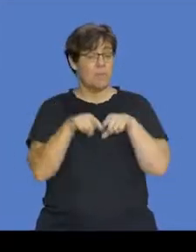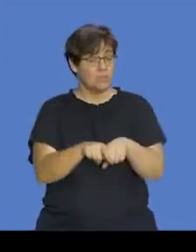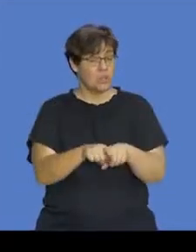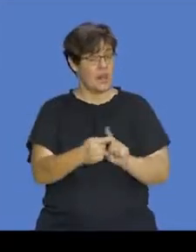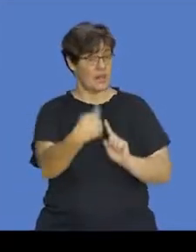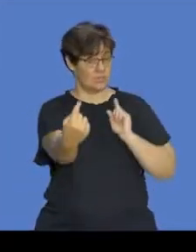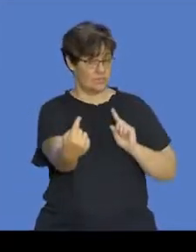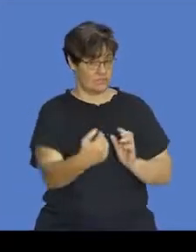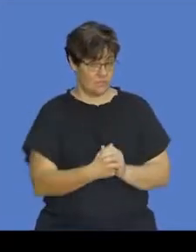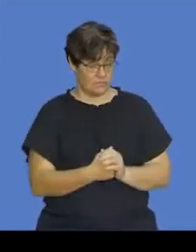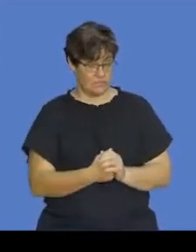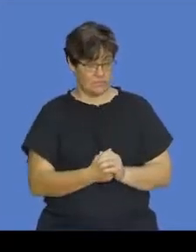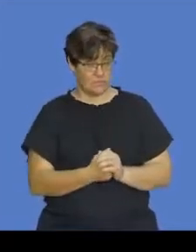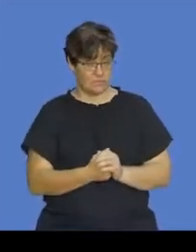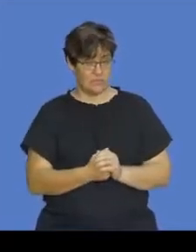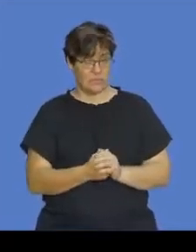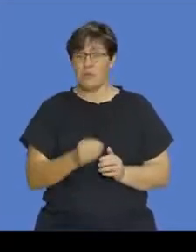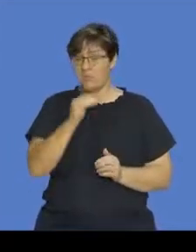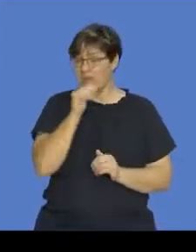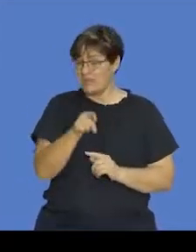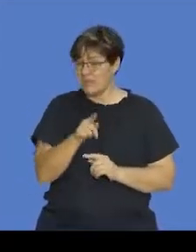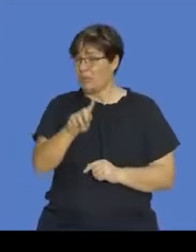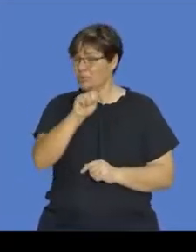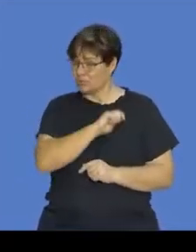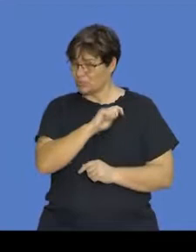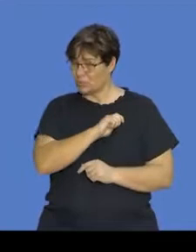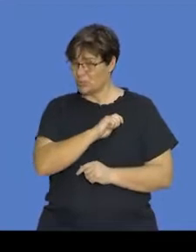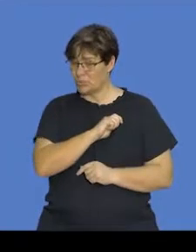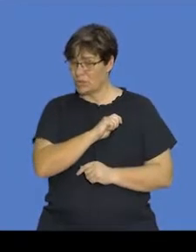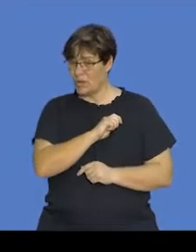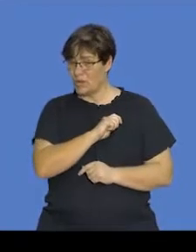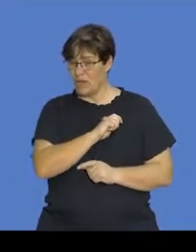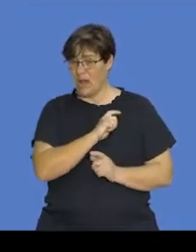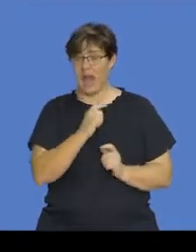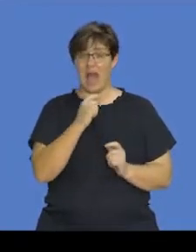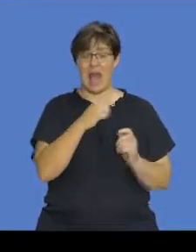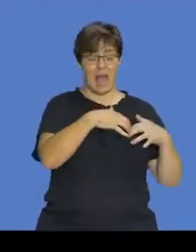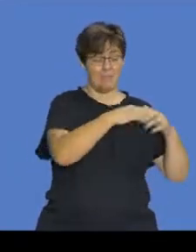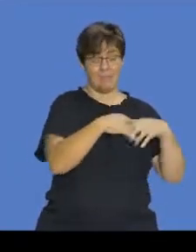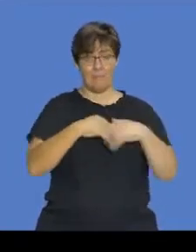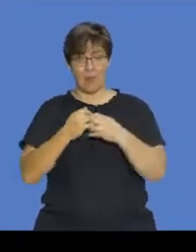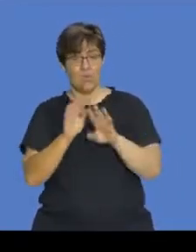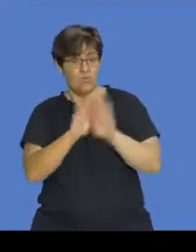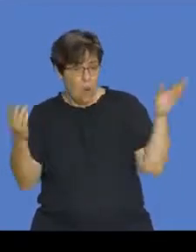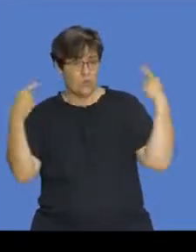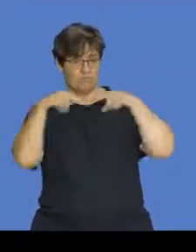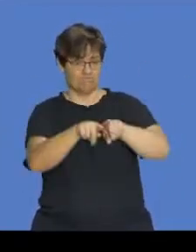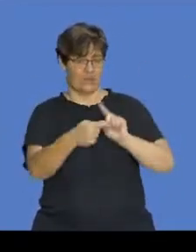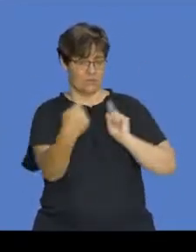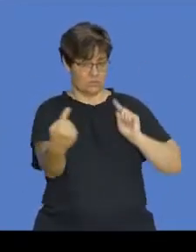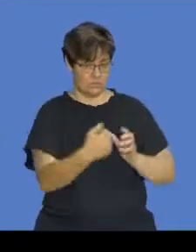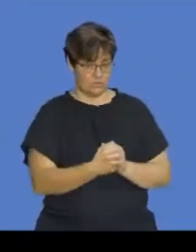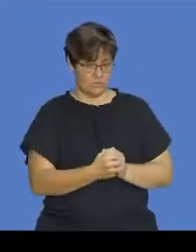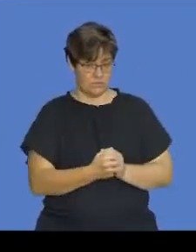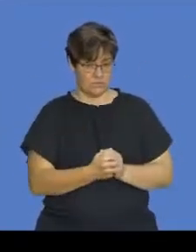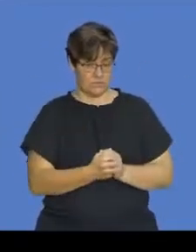want to ask the question, does this hold true if the events are not mutually exclusive? We know this is